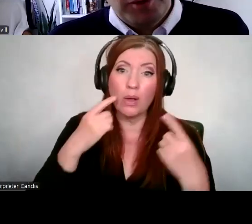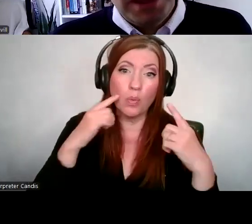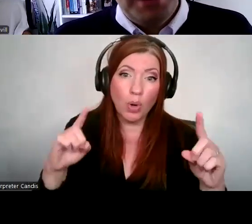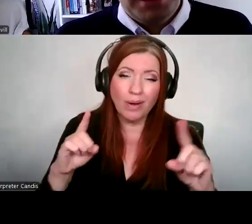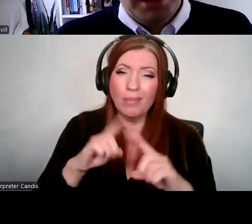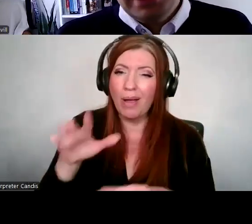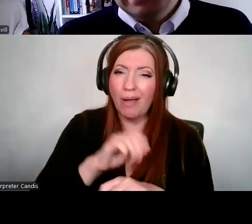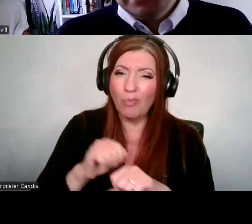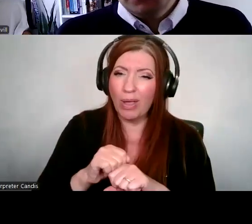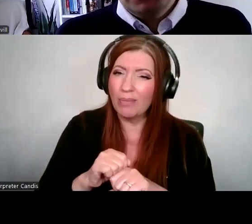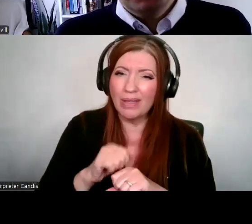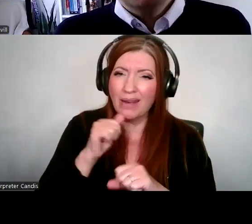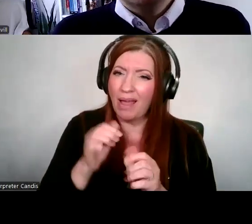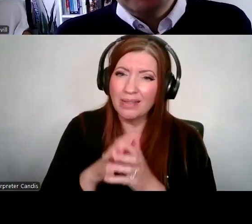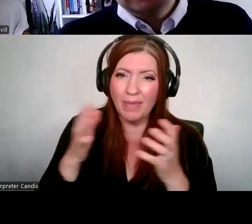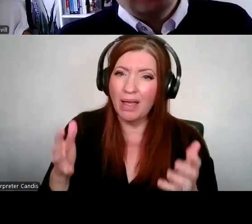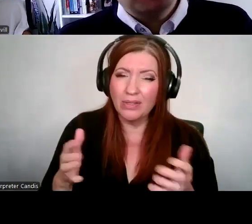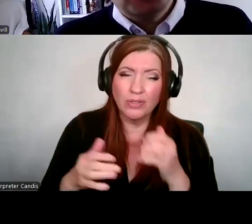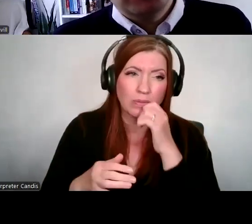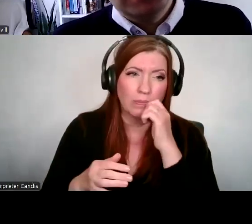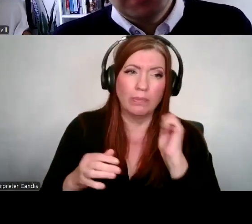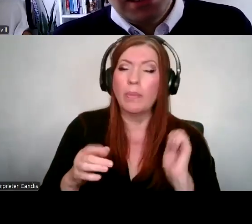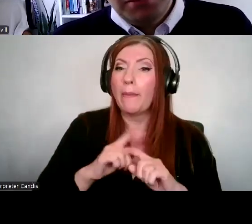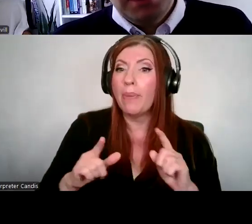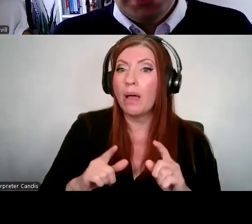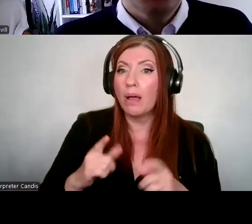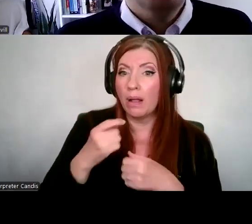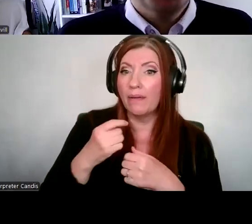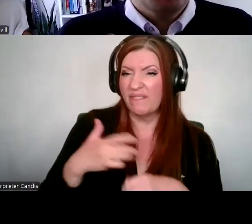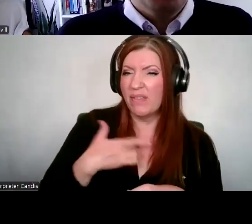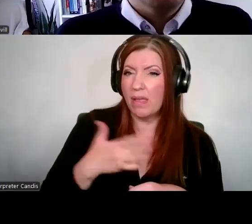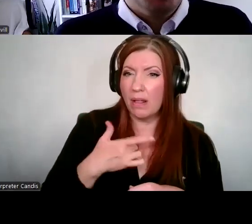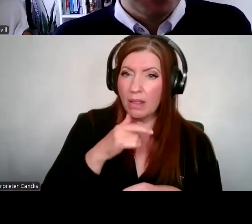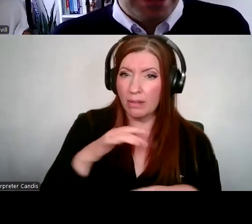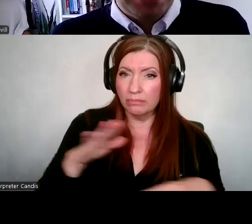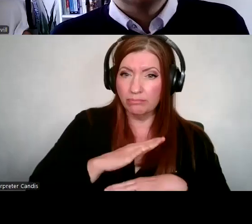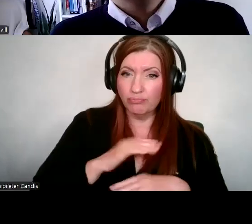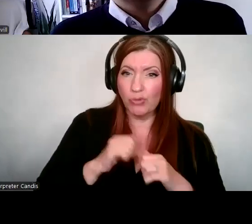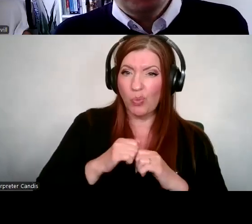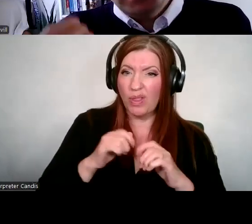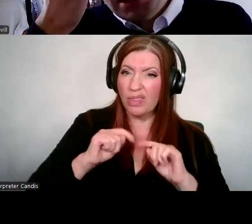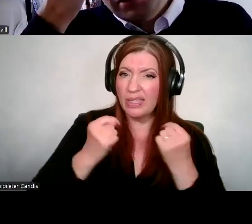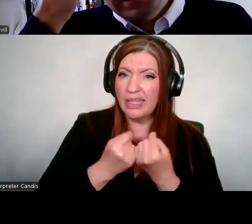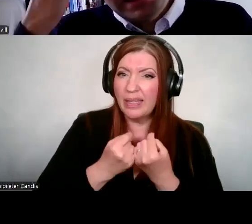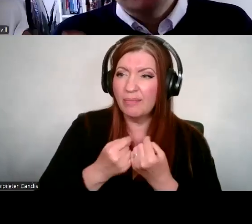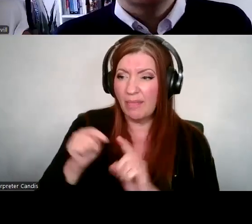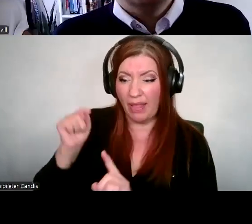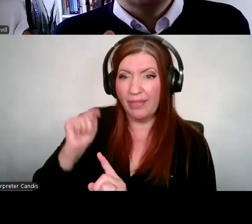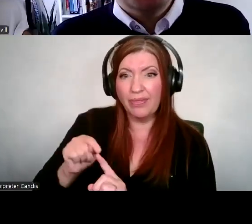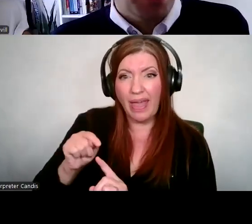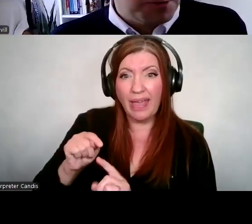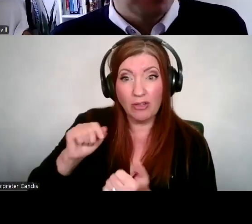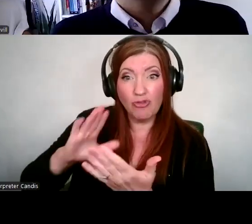the problem with that being it could lead to dissatisfaction with the crisis team itself because they weren't addressing needs, which then in turn can lead